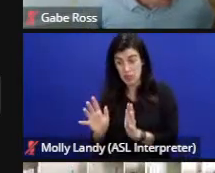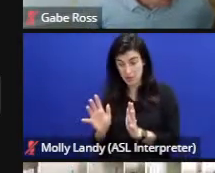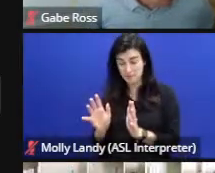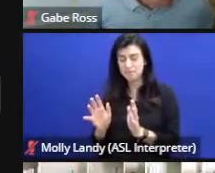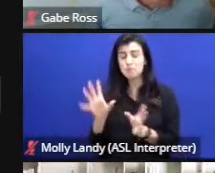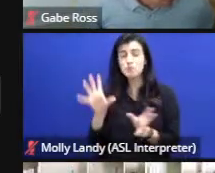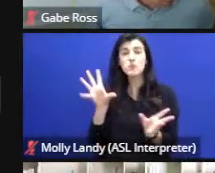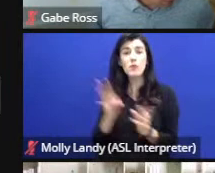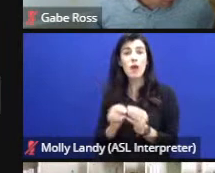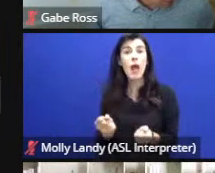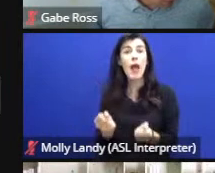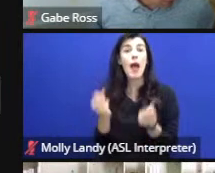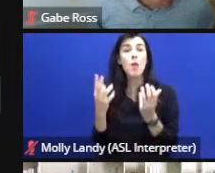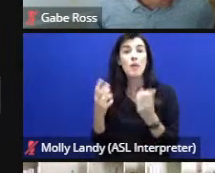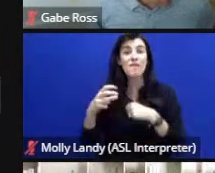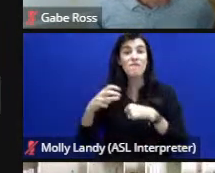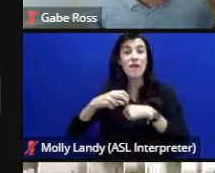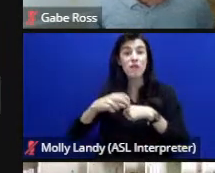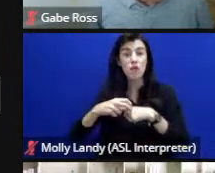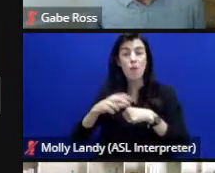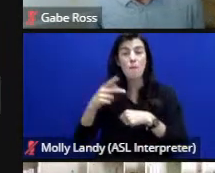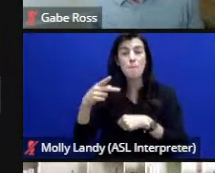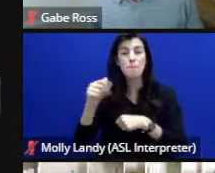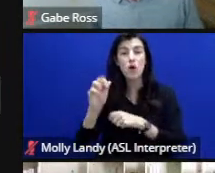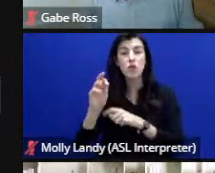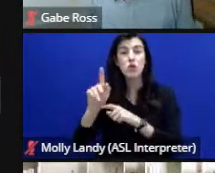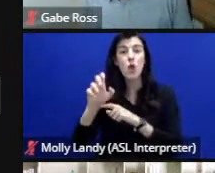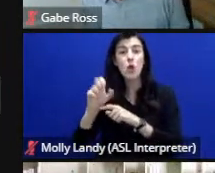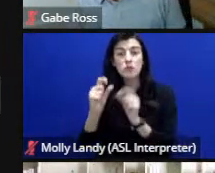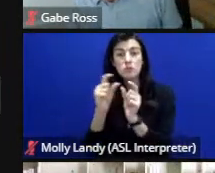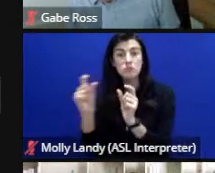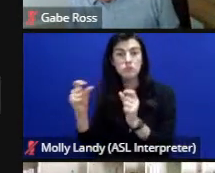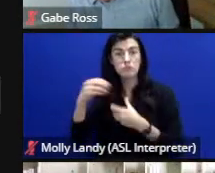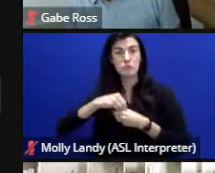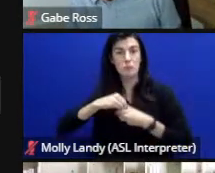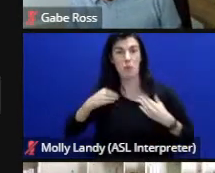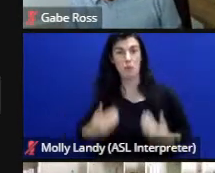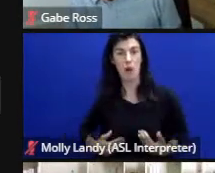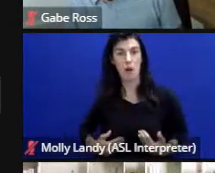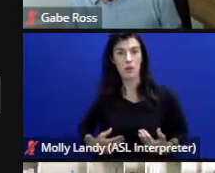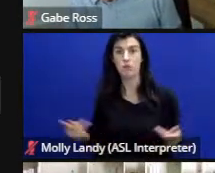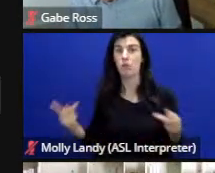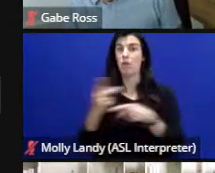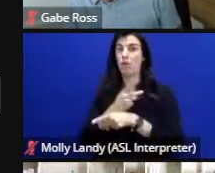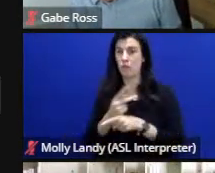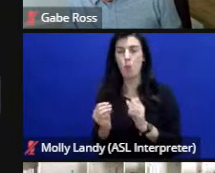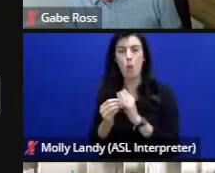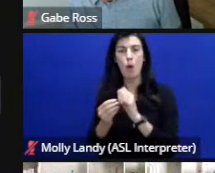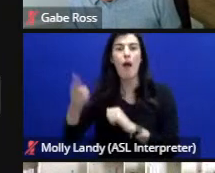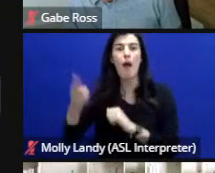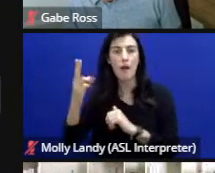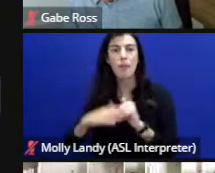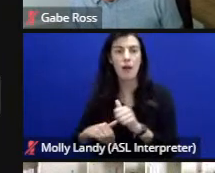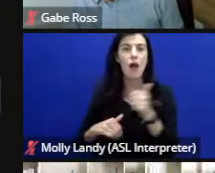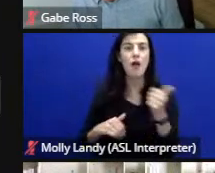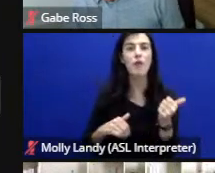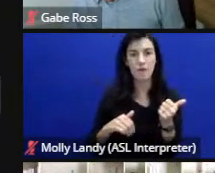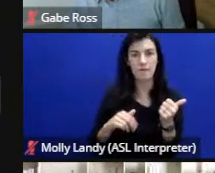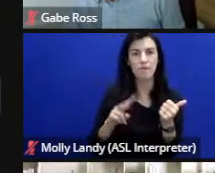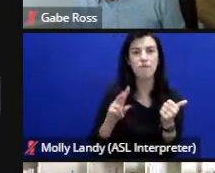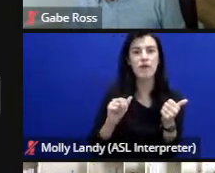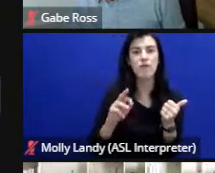they are shedding is much higher than with any of the other variants or with the original